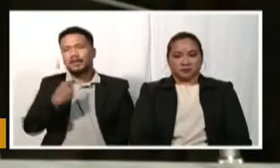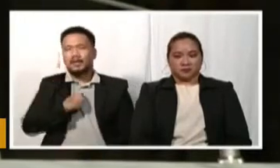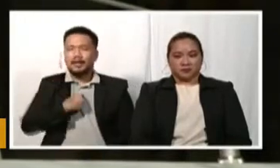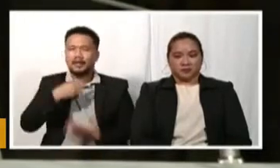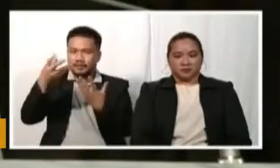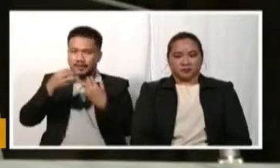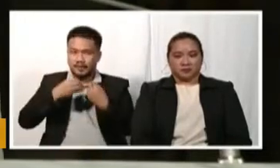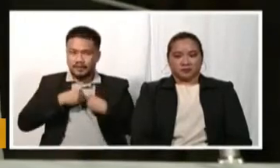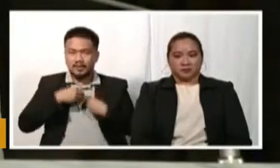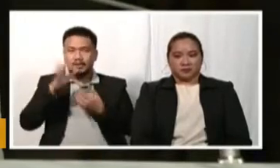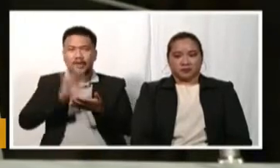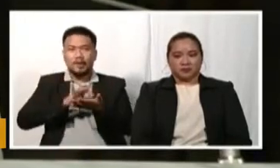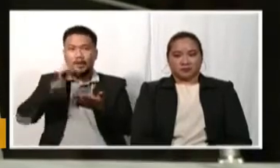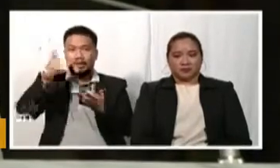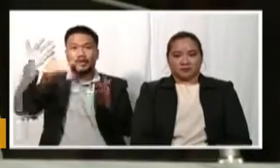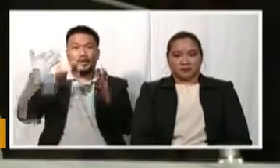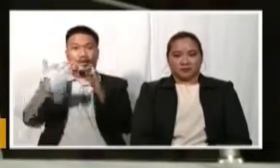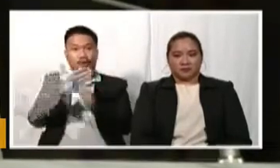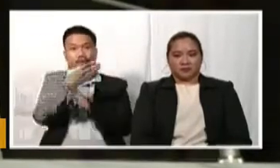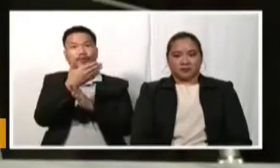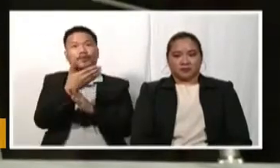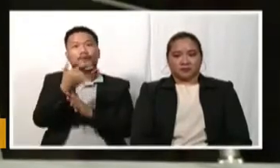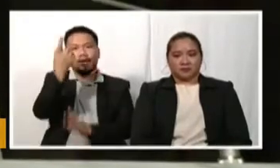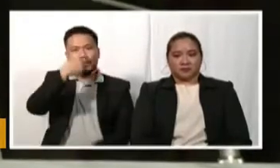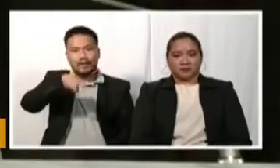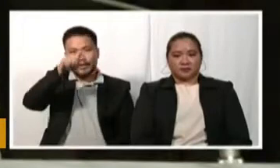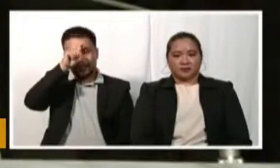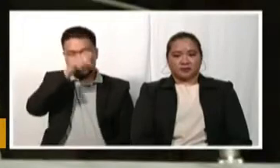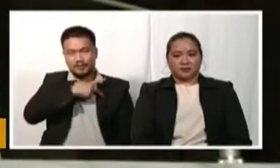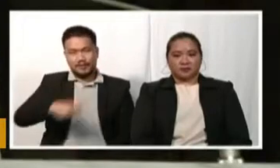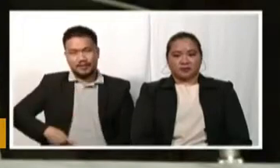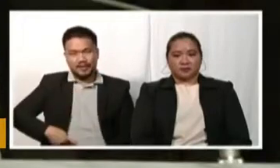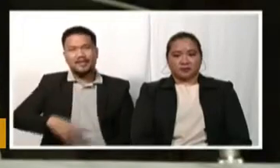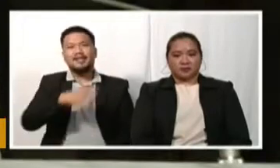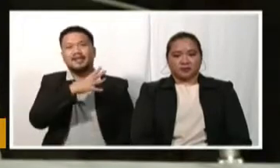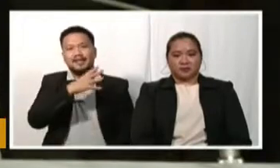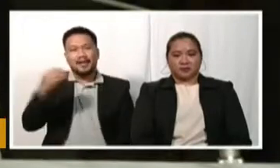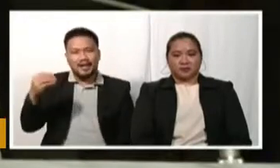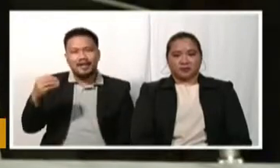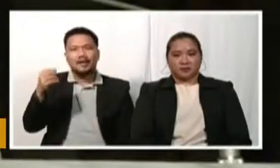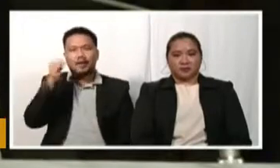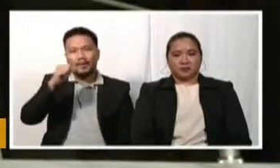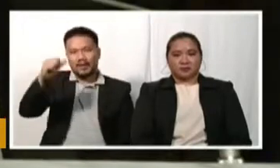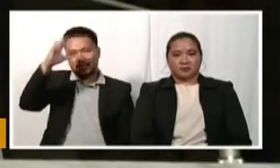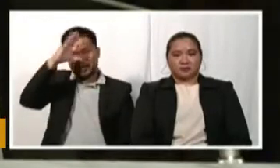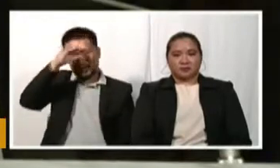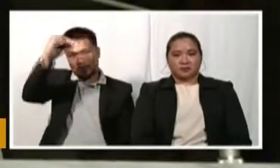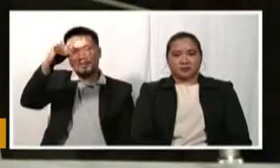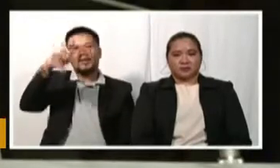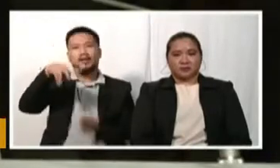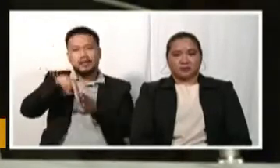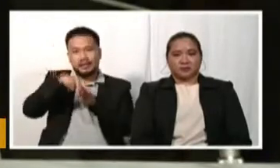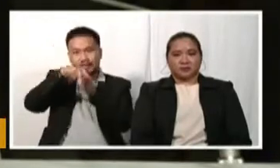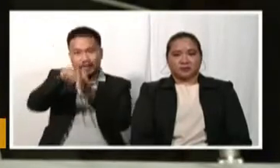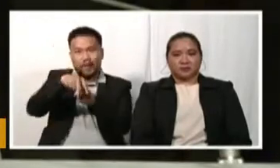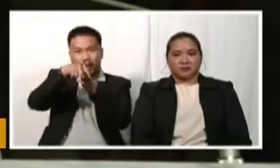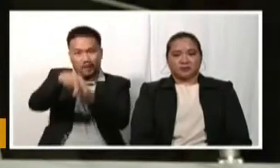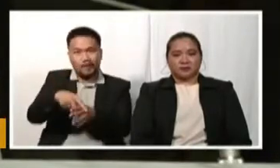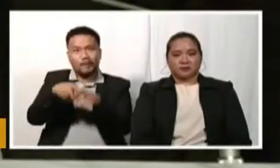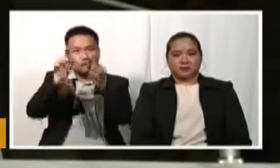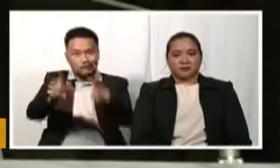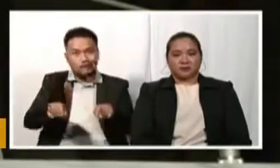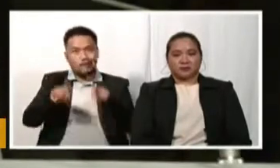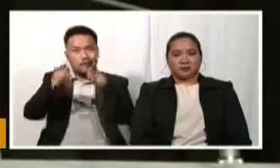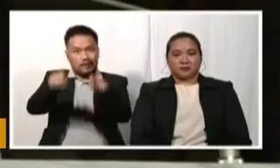through Pharaoh and his chariots and charioteers." The angel of